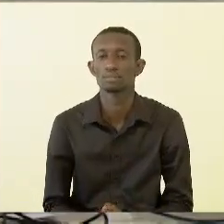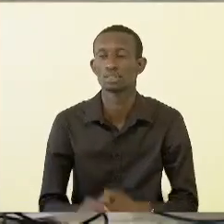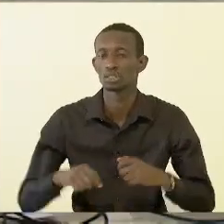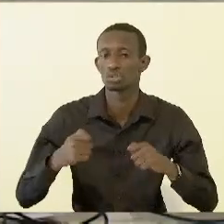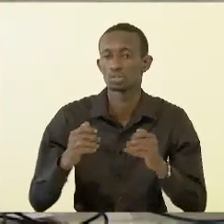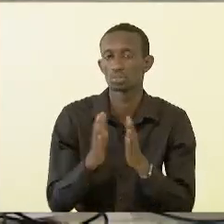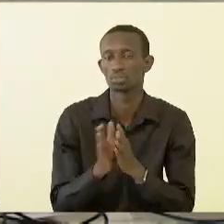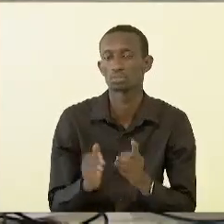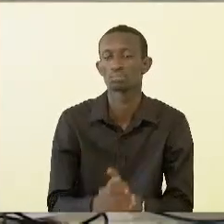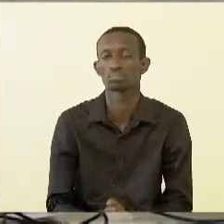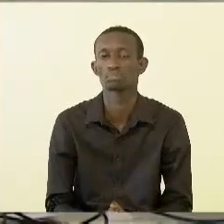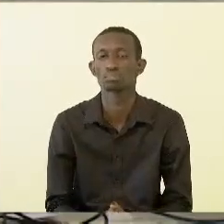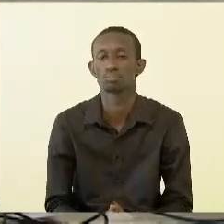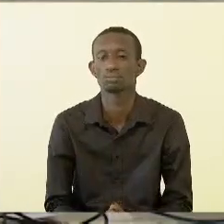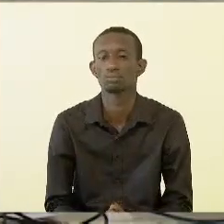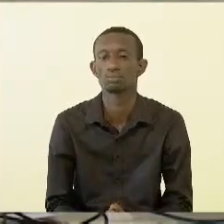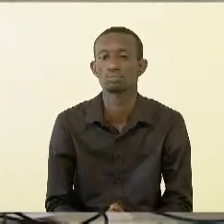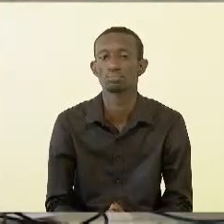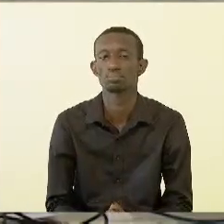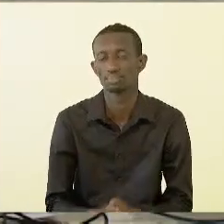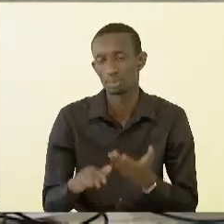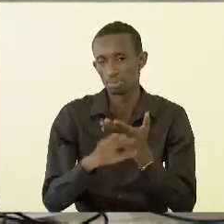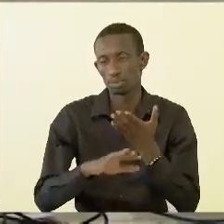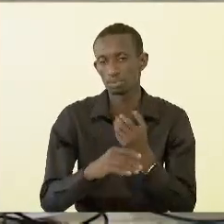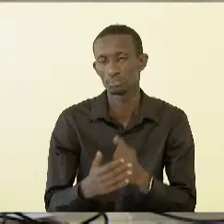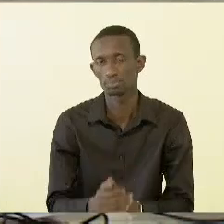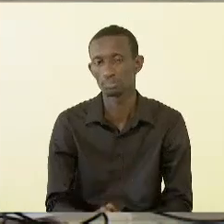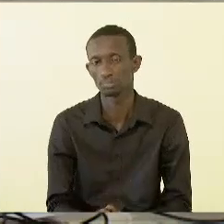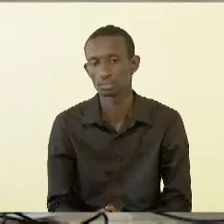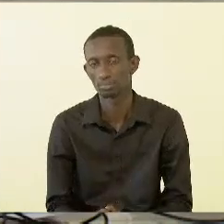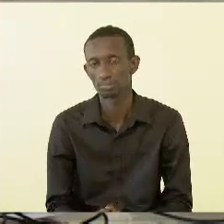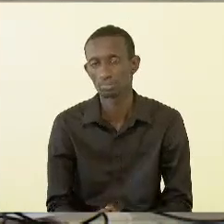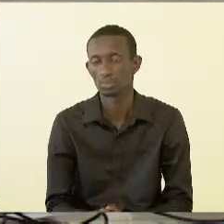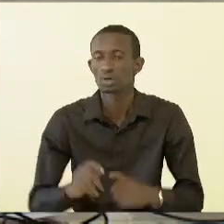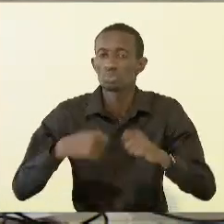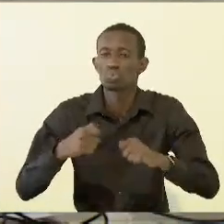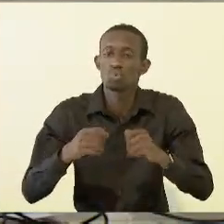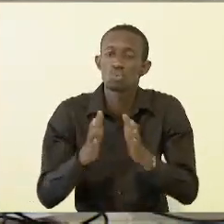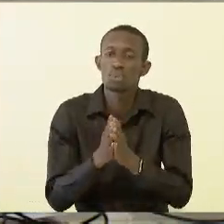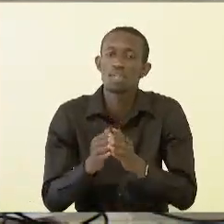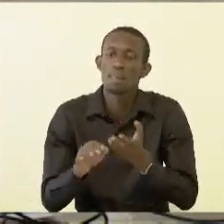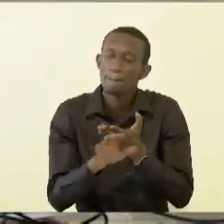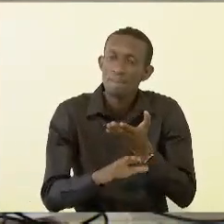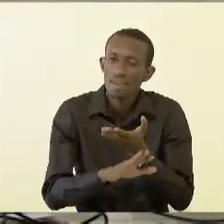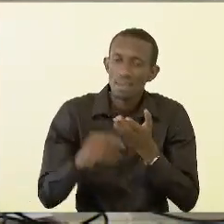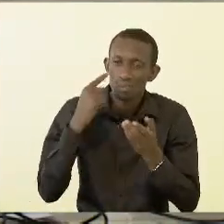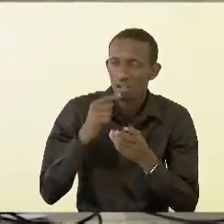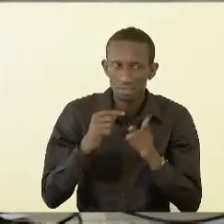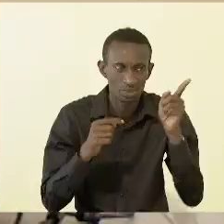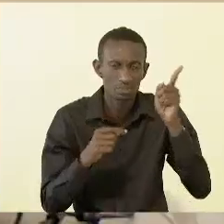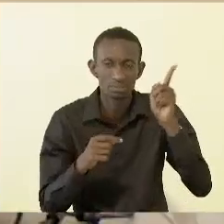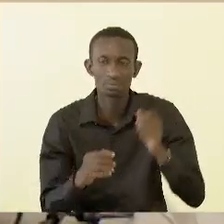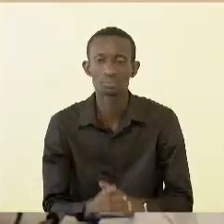the acids react with the bases as well. Or they react with the bases that we have mentioned can be